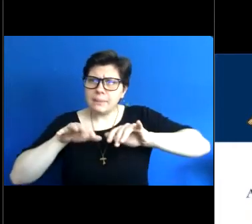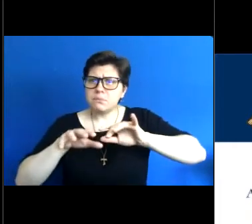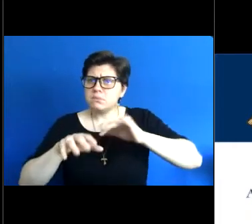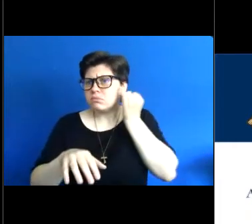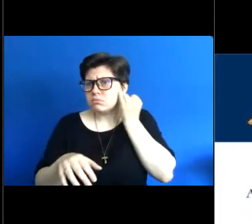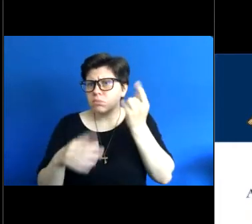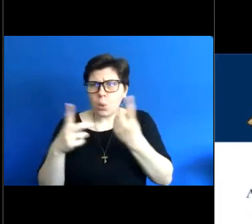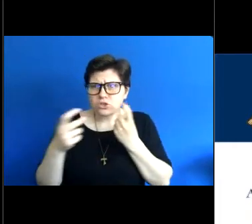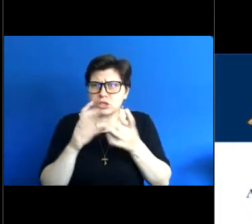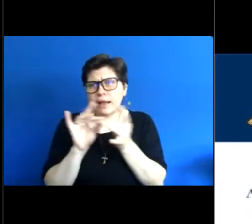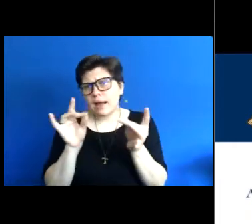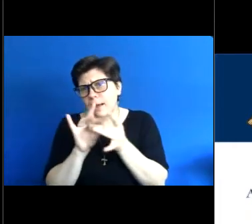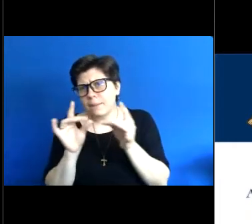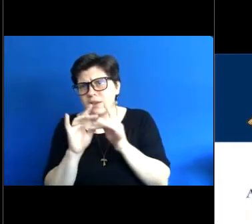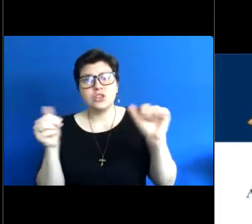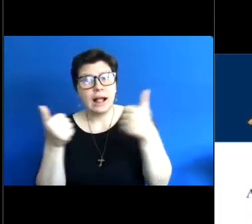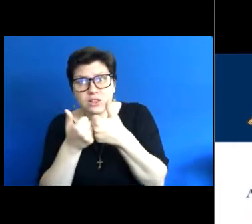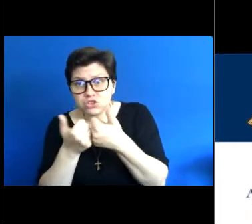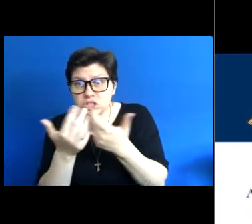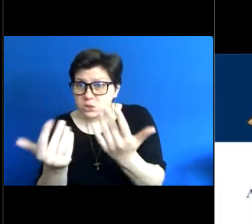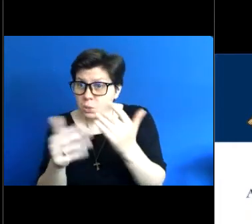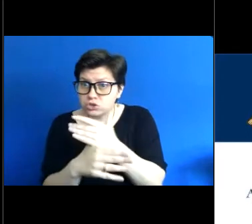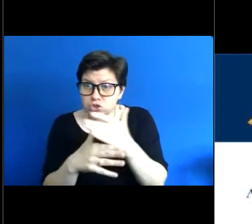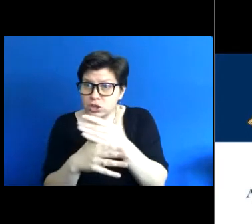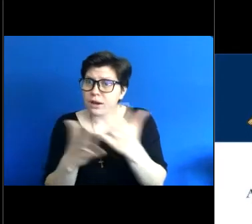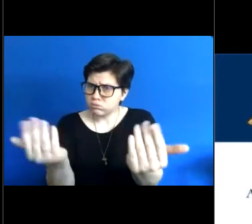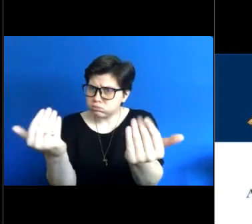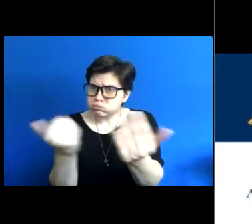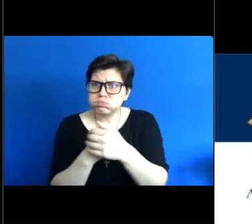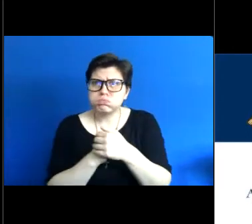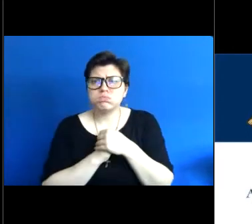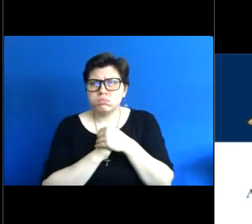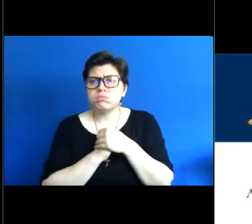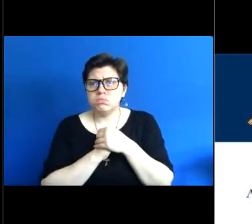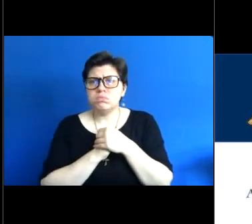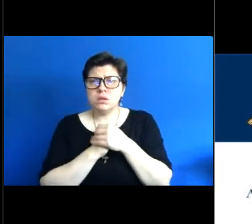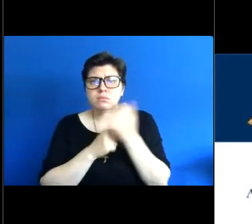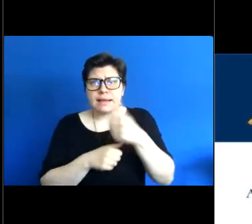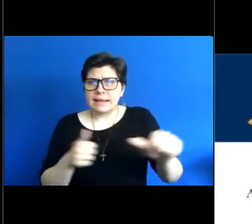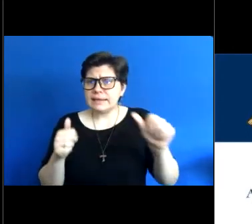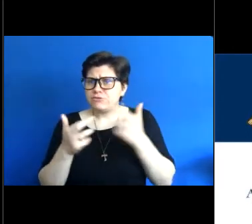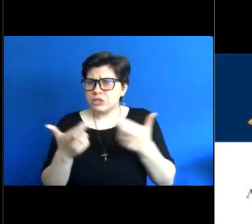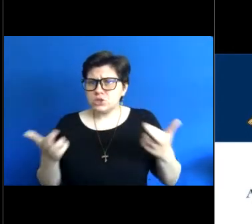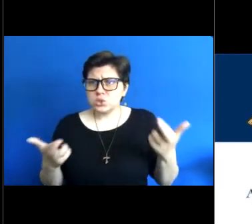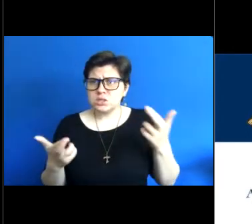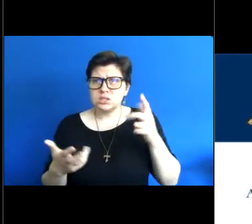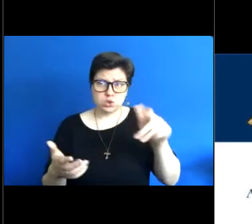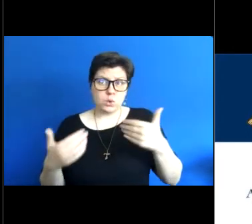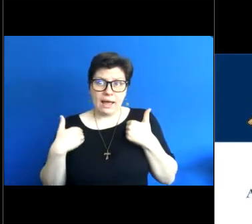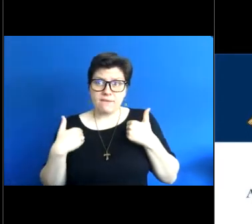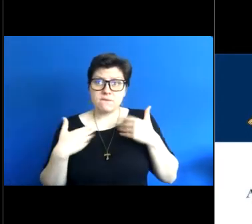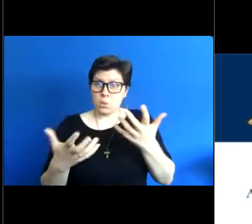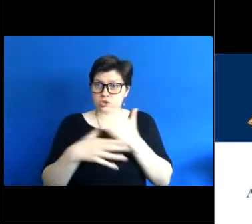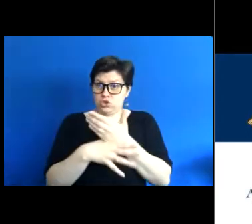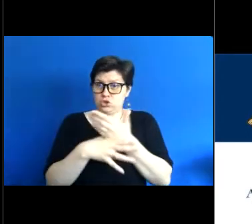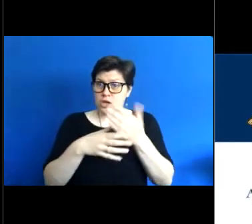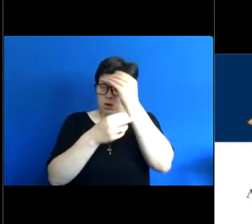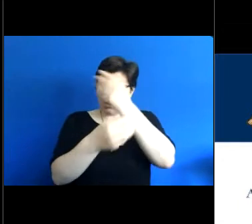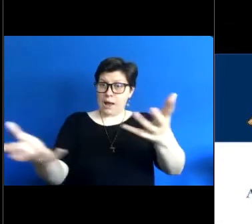questions, comments, challenges as well. And again, any resources you might have found, especially in